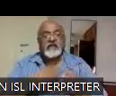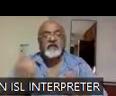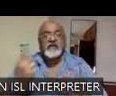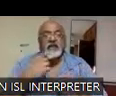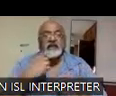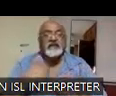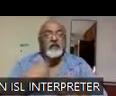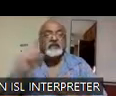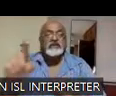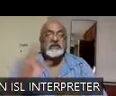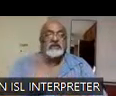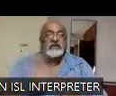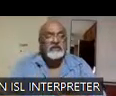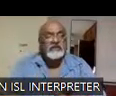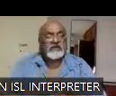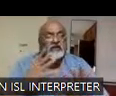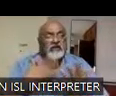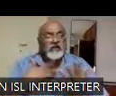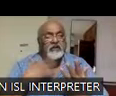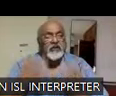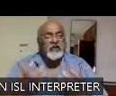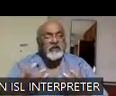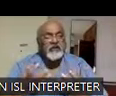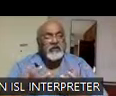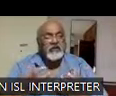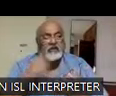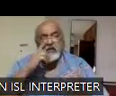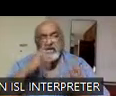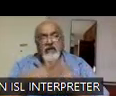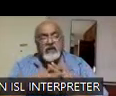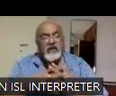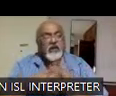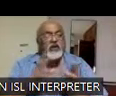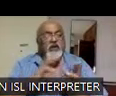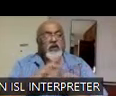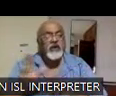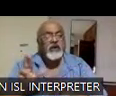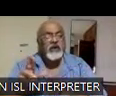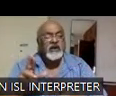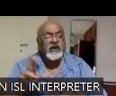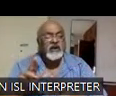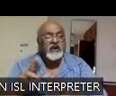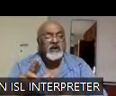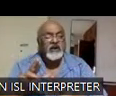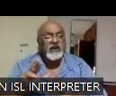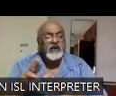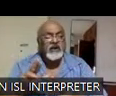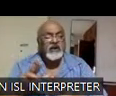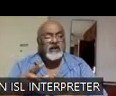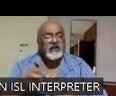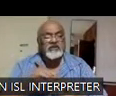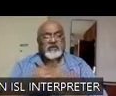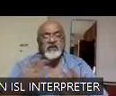so I was thinking that being a woman, we are already contained by so many ideas